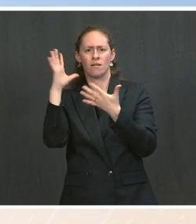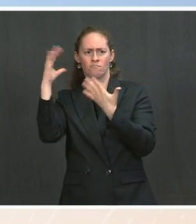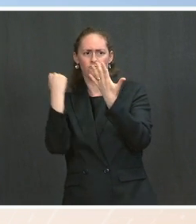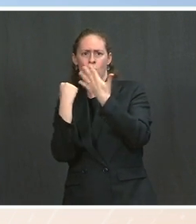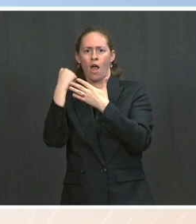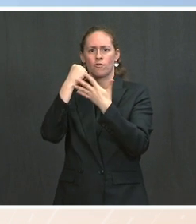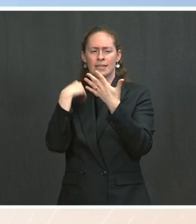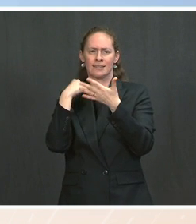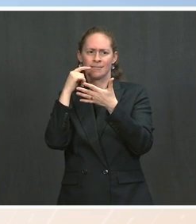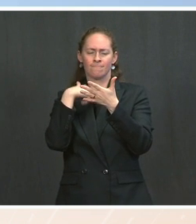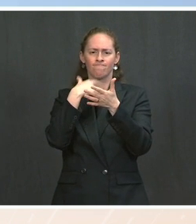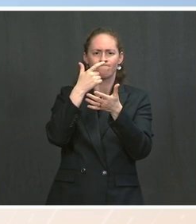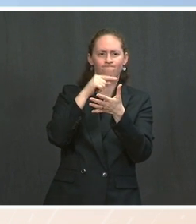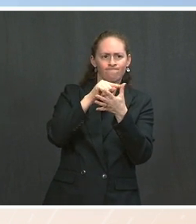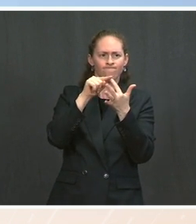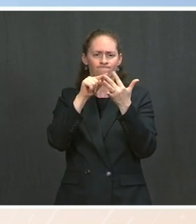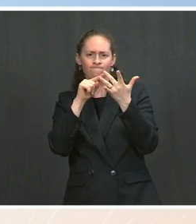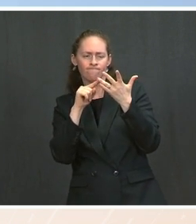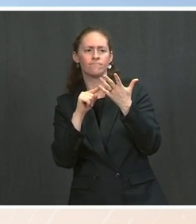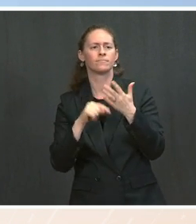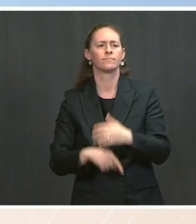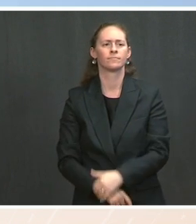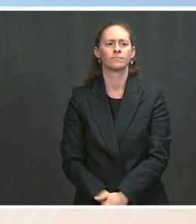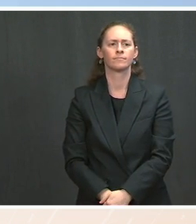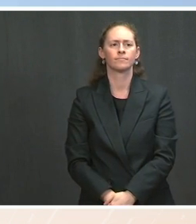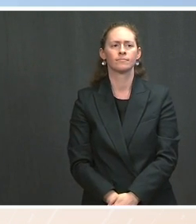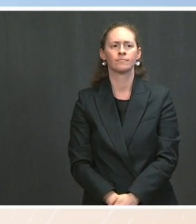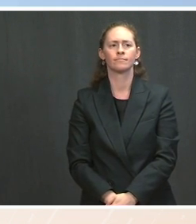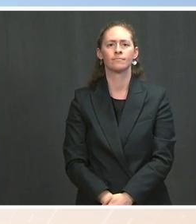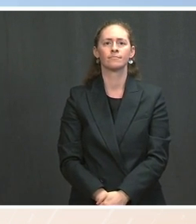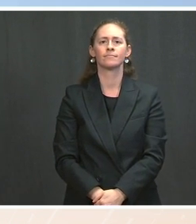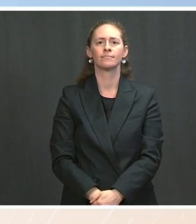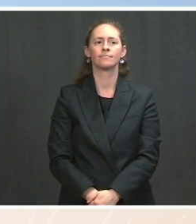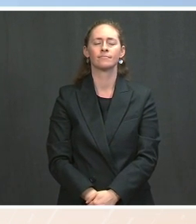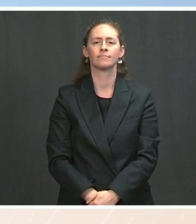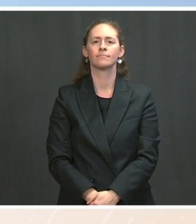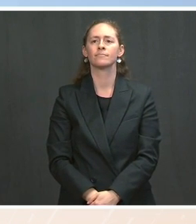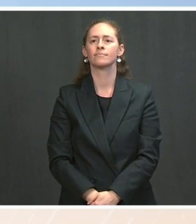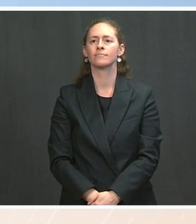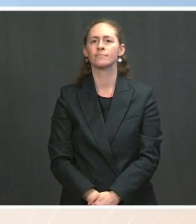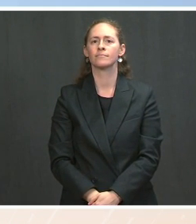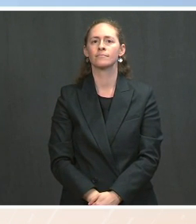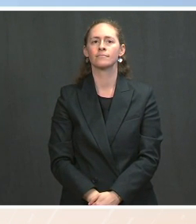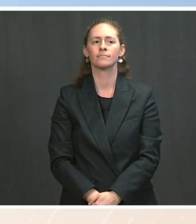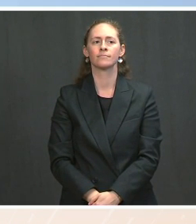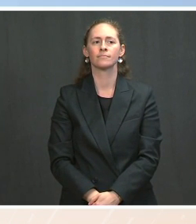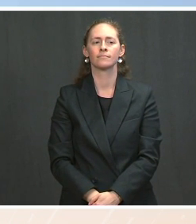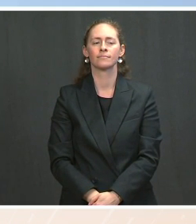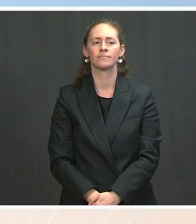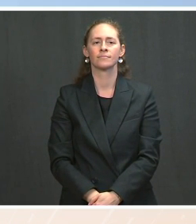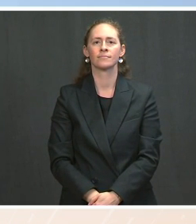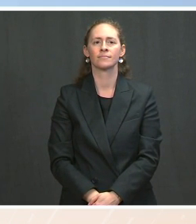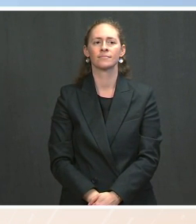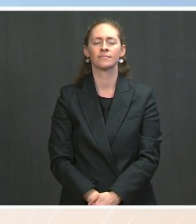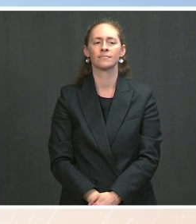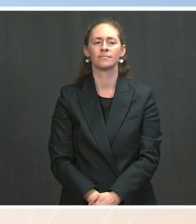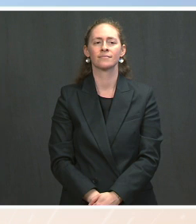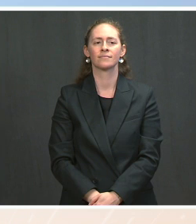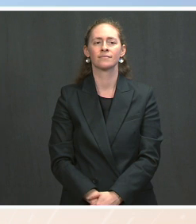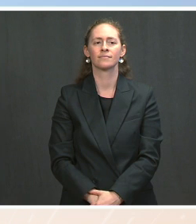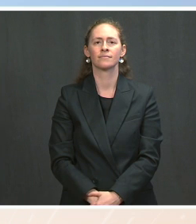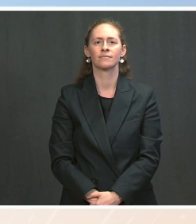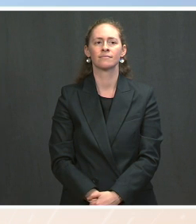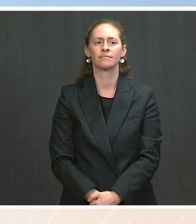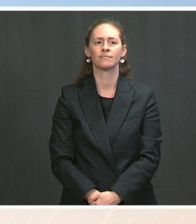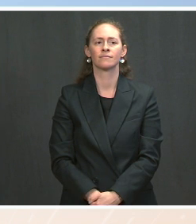address and that he talked about when he was running for president. Go ahead in the back. Good afternoon. House Speaker Nancy Pelosi's call for a